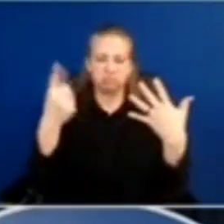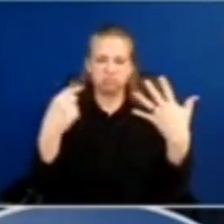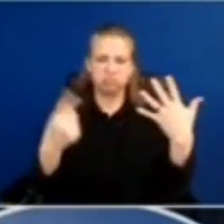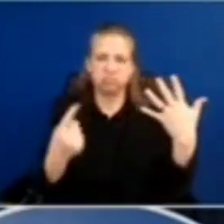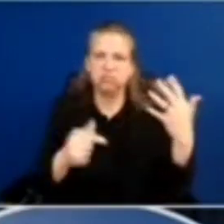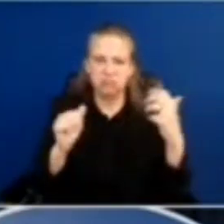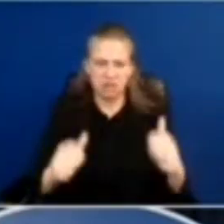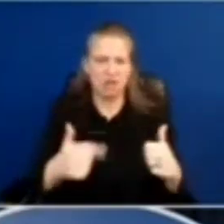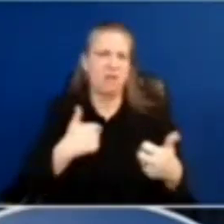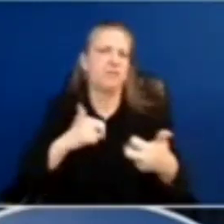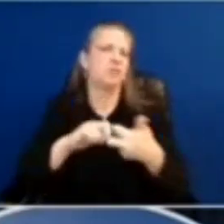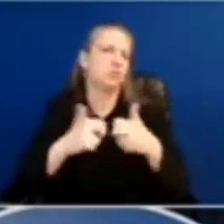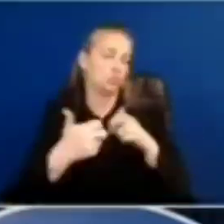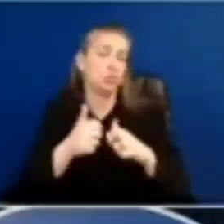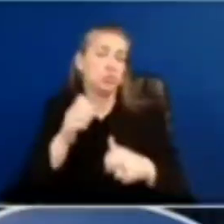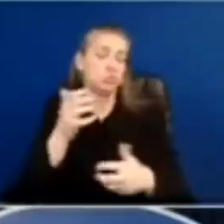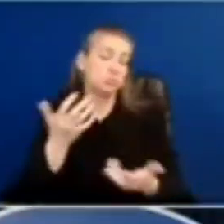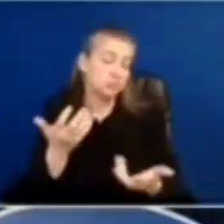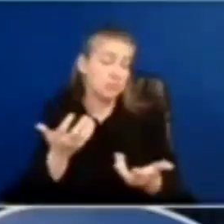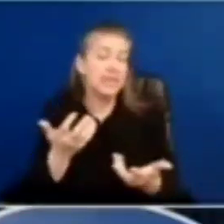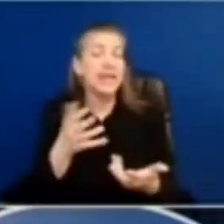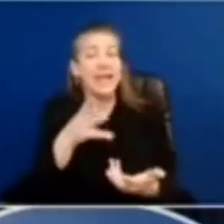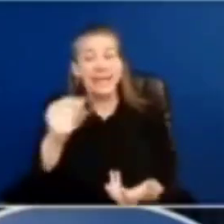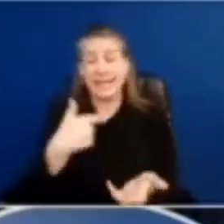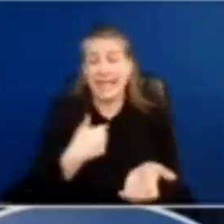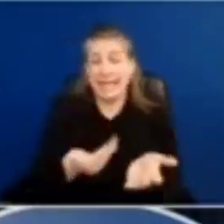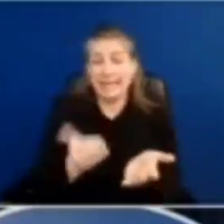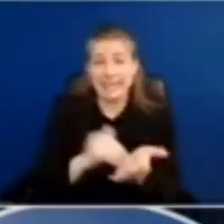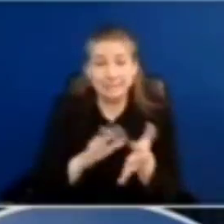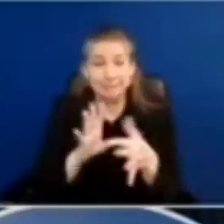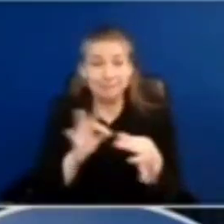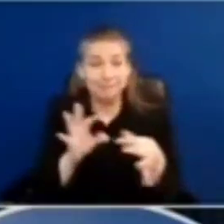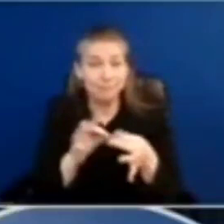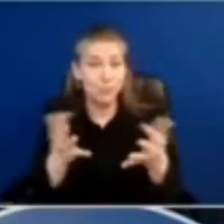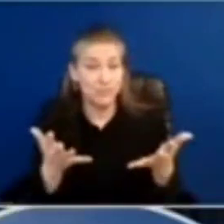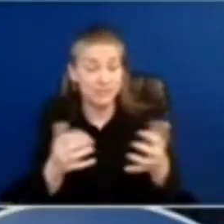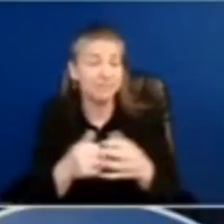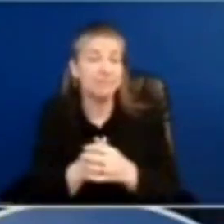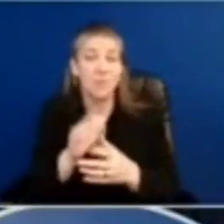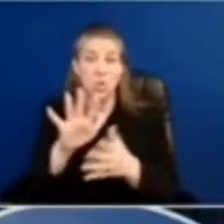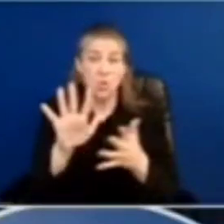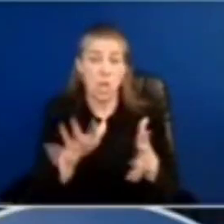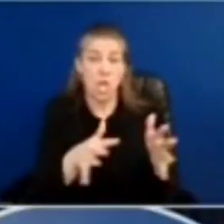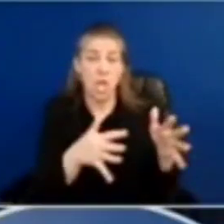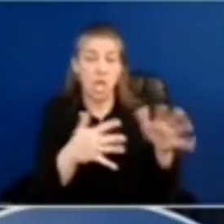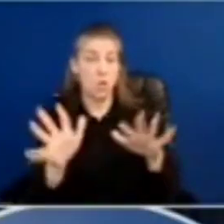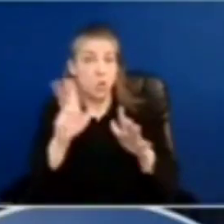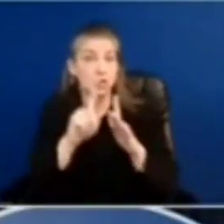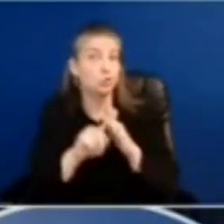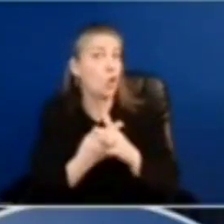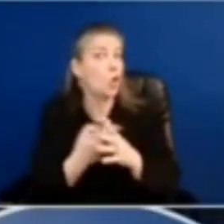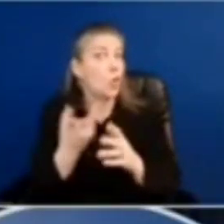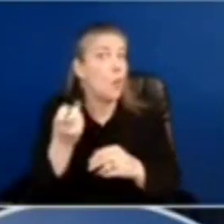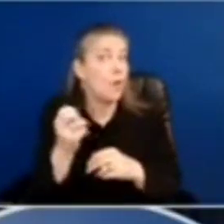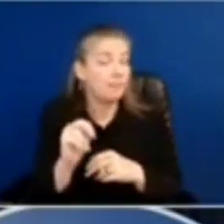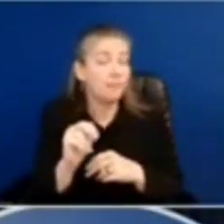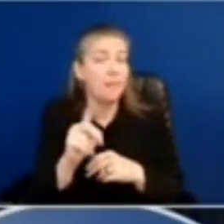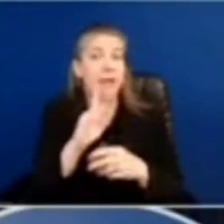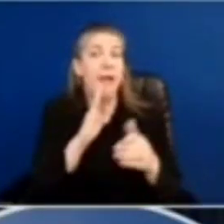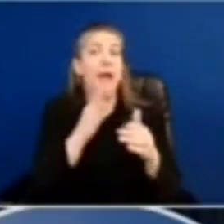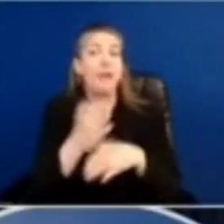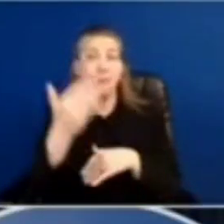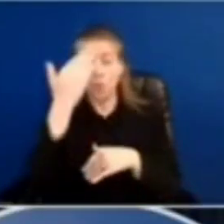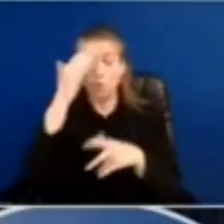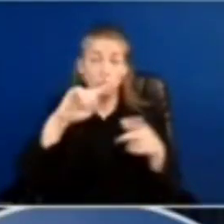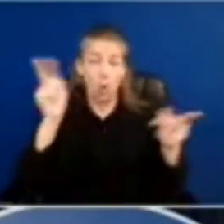will see. And again, I want to repeat that the wind will really kick in after the storm moves